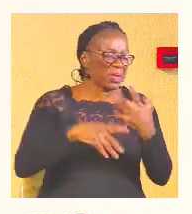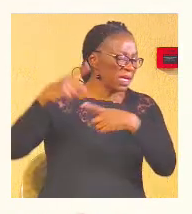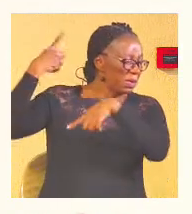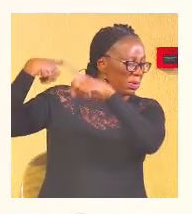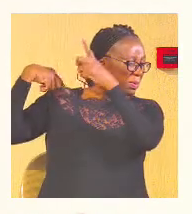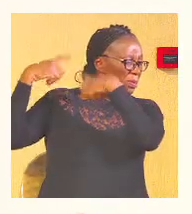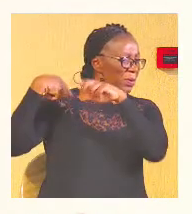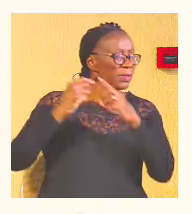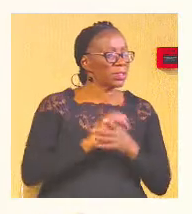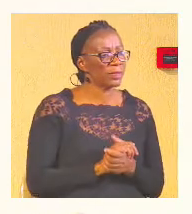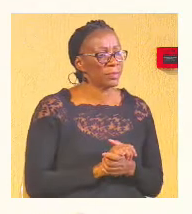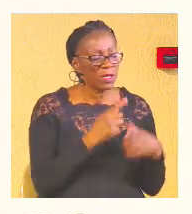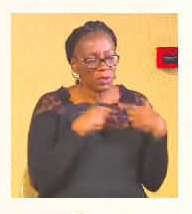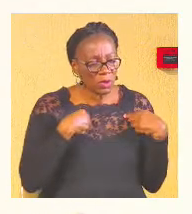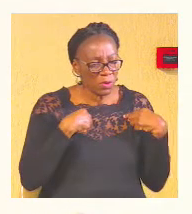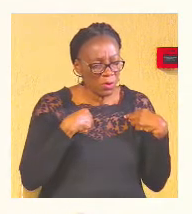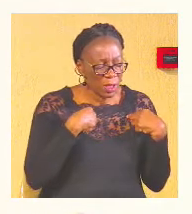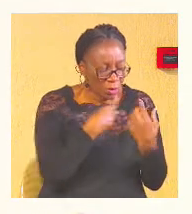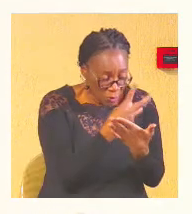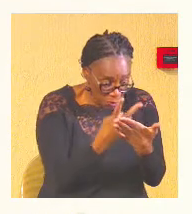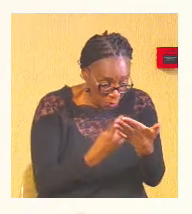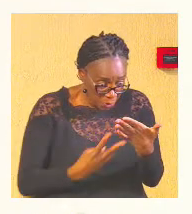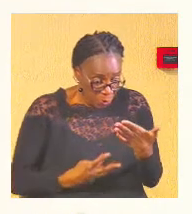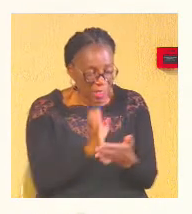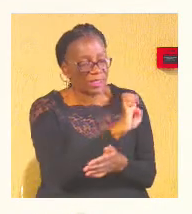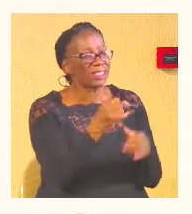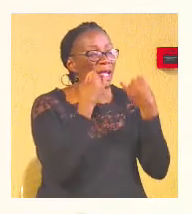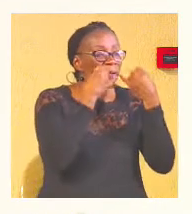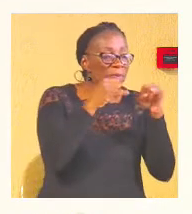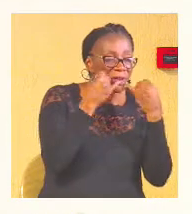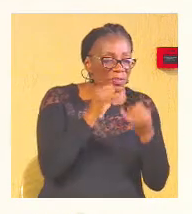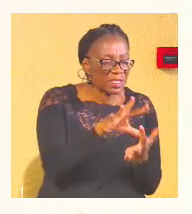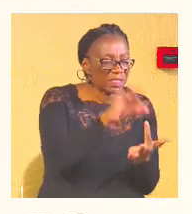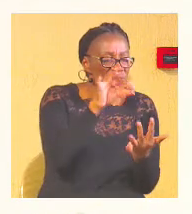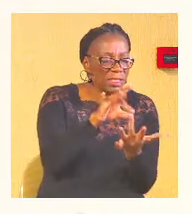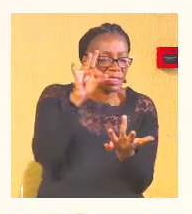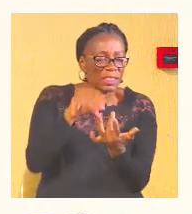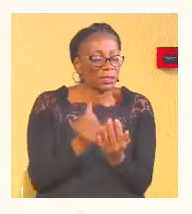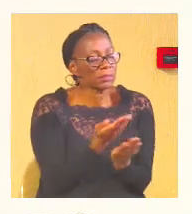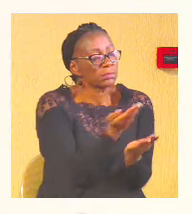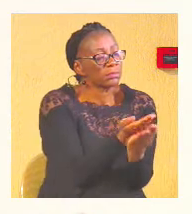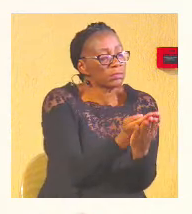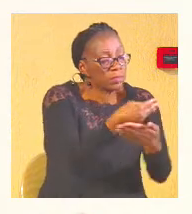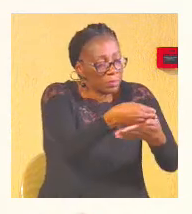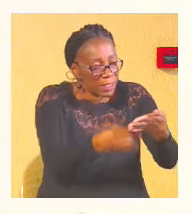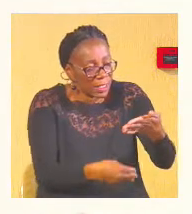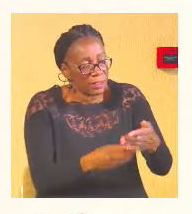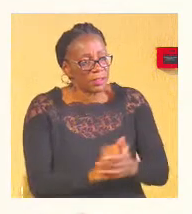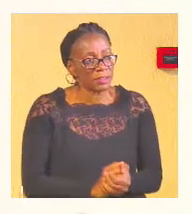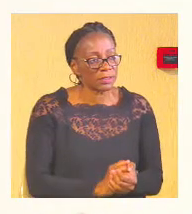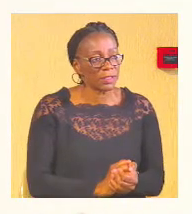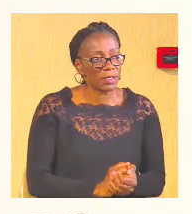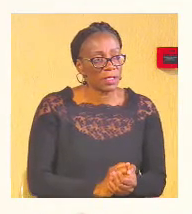So we go into those databases and we pull those applications, and they